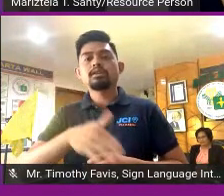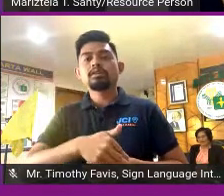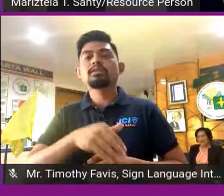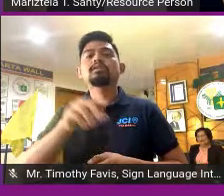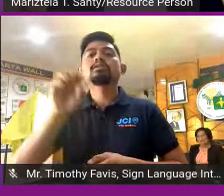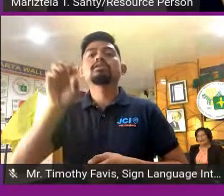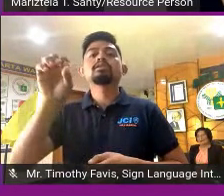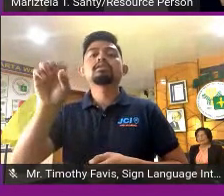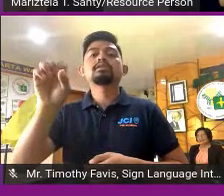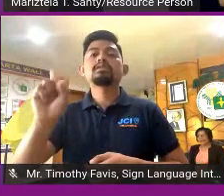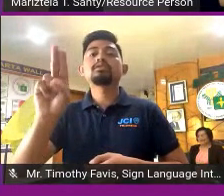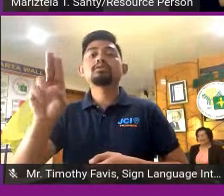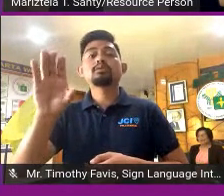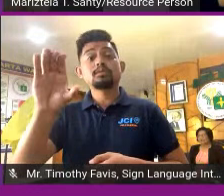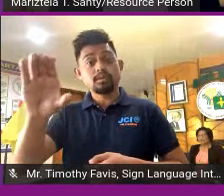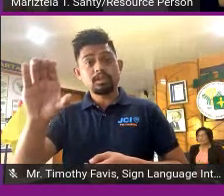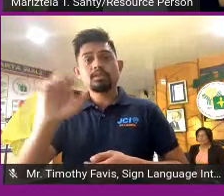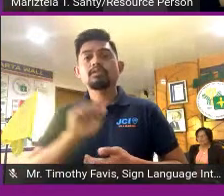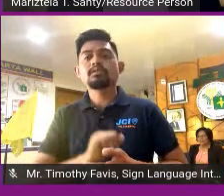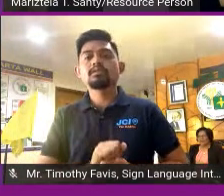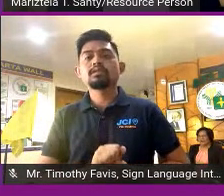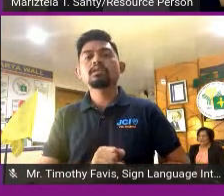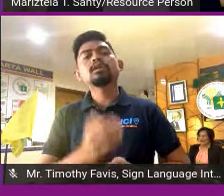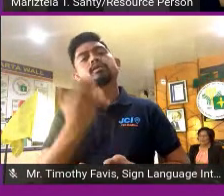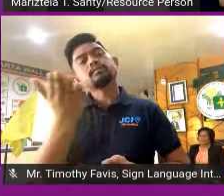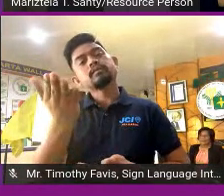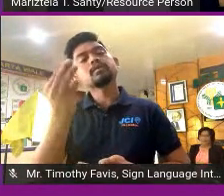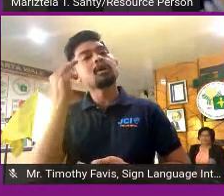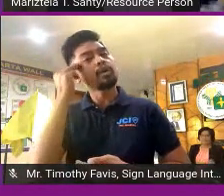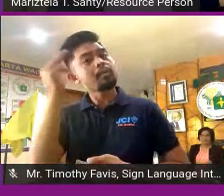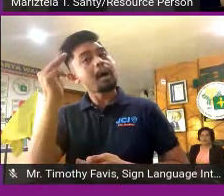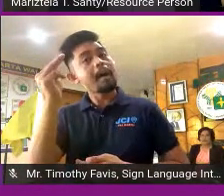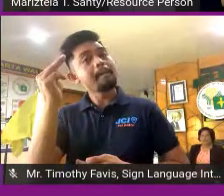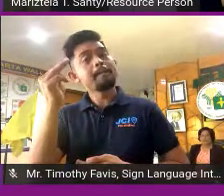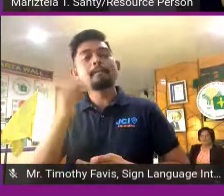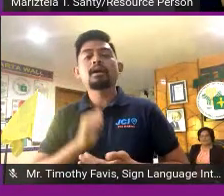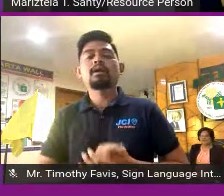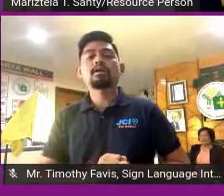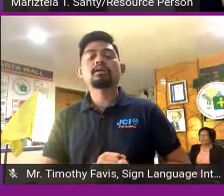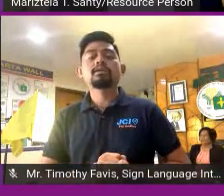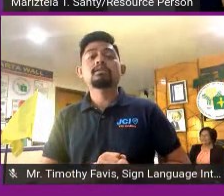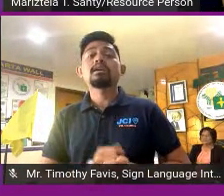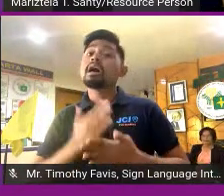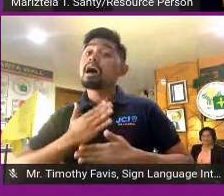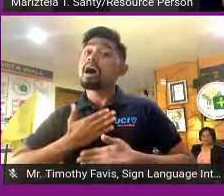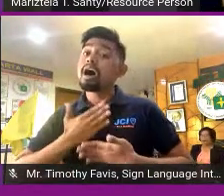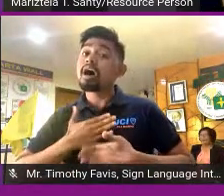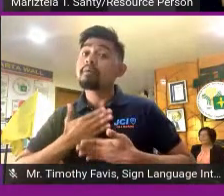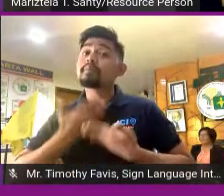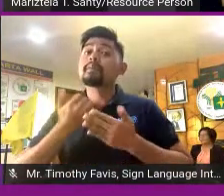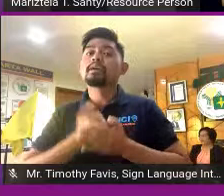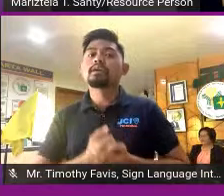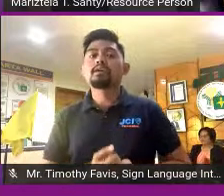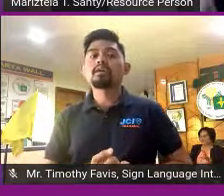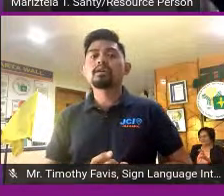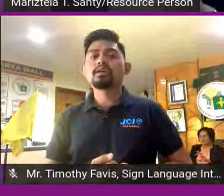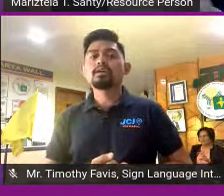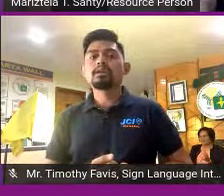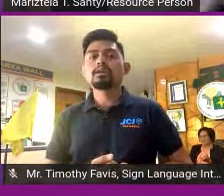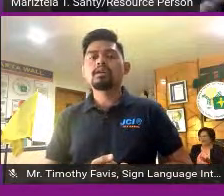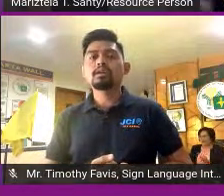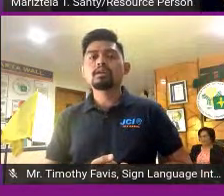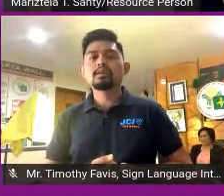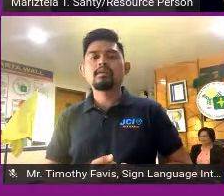entities. I'm glad in our attendance today, participants who are attending,